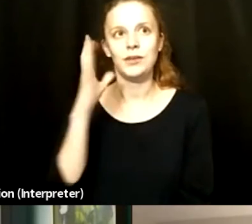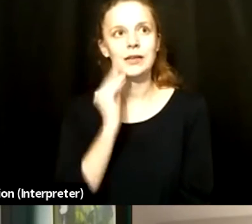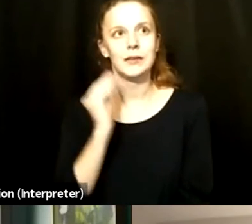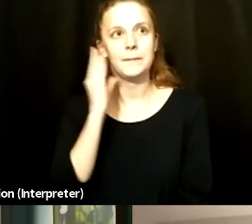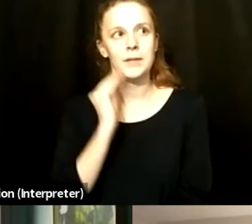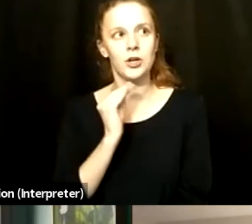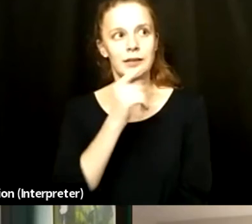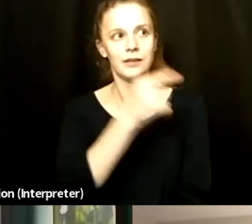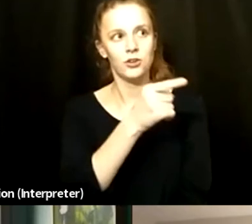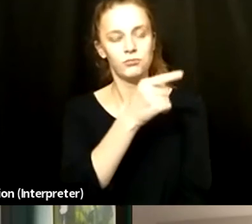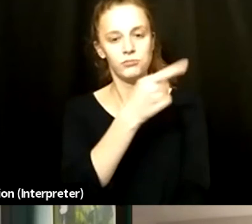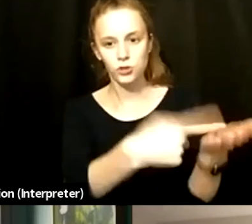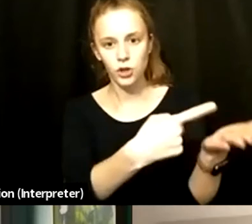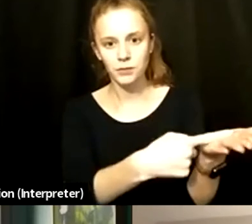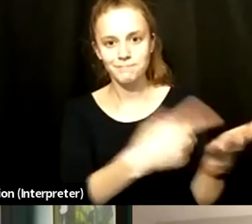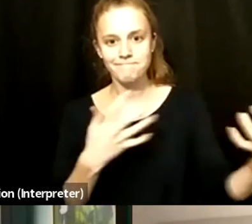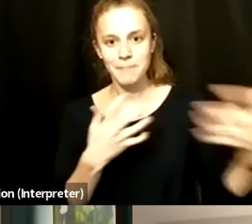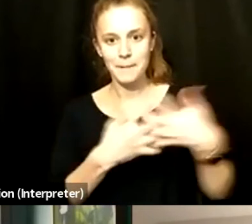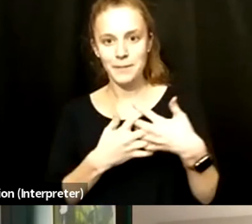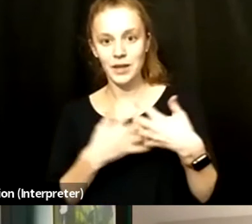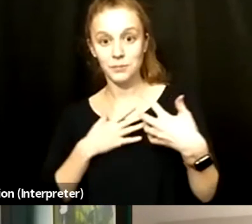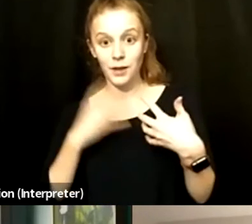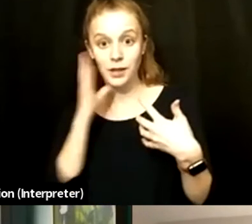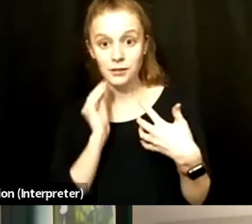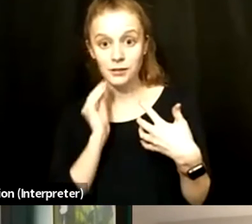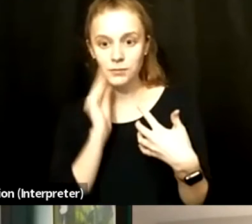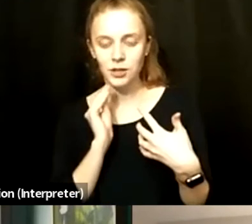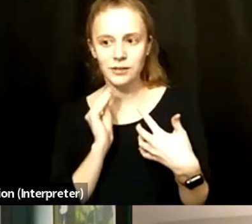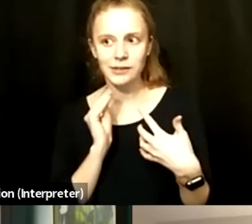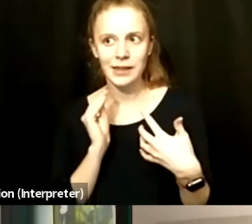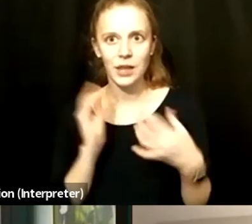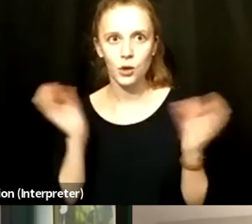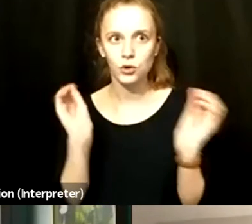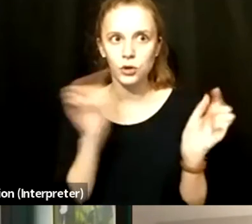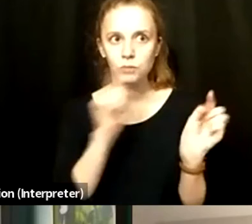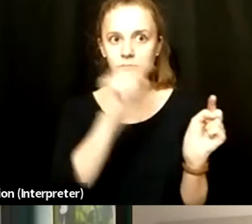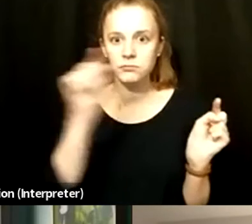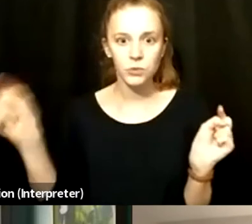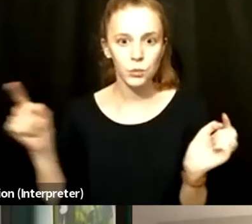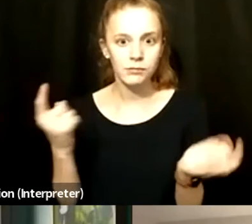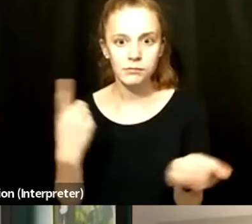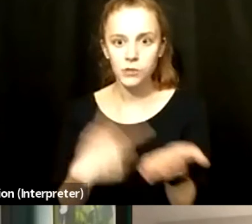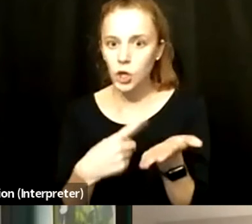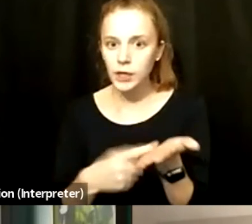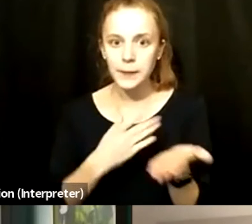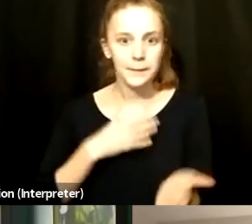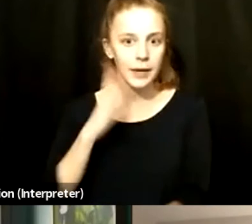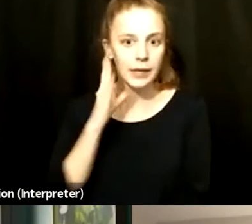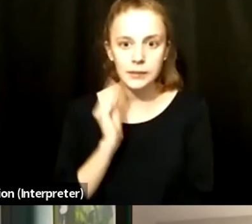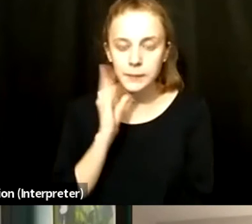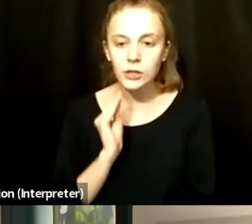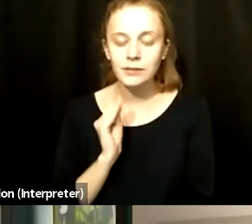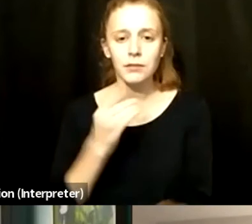not feeling like anybody was talking about my experience, right? People would talk about disability or they'd